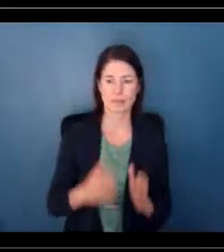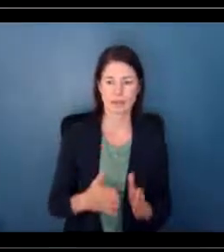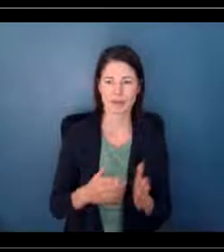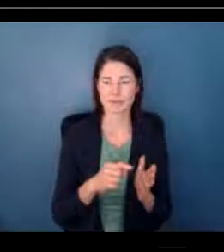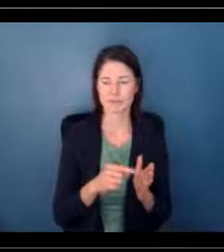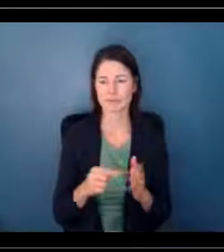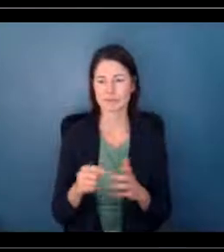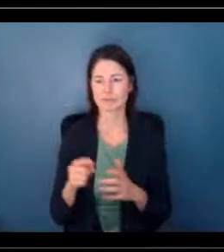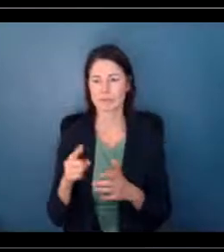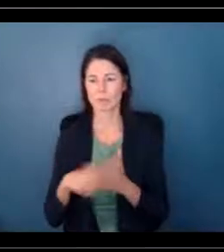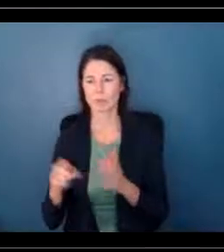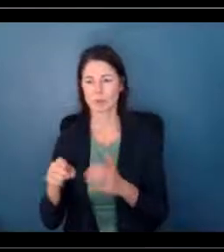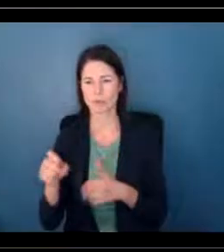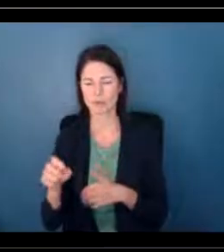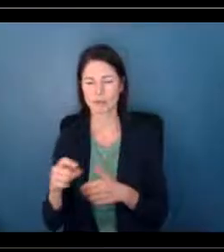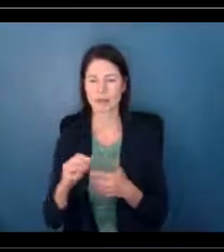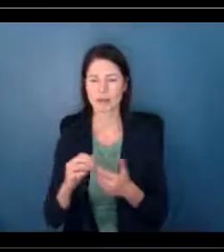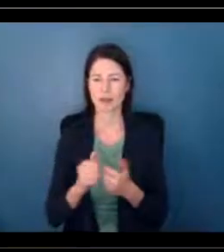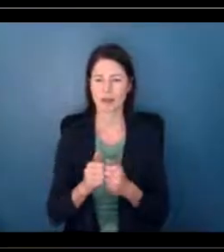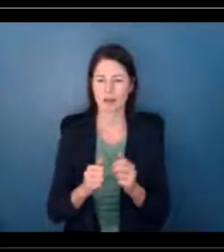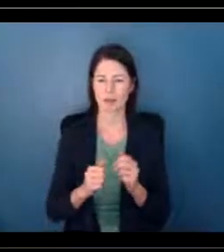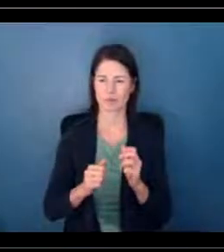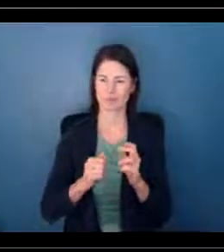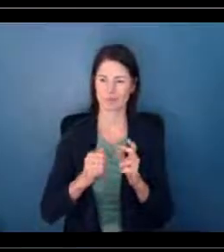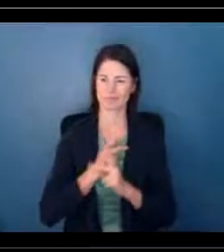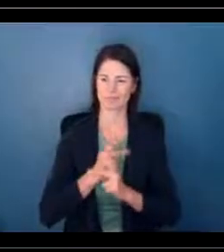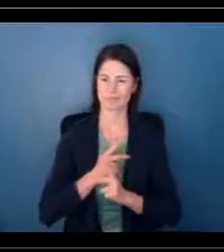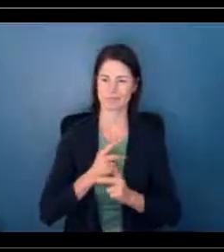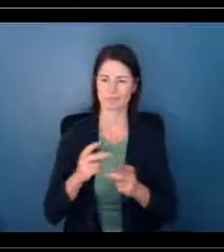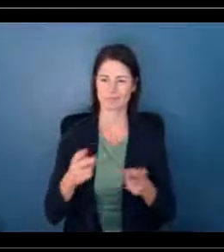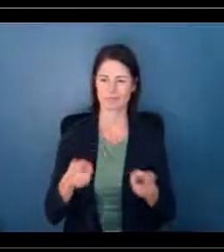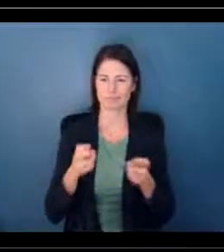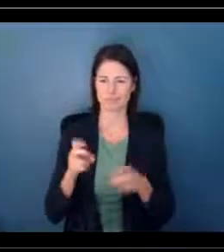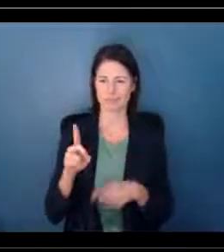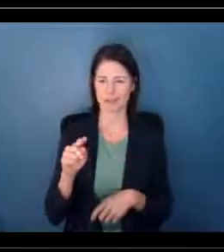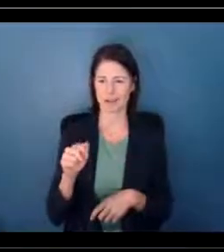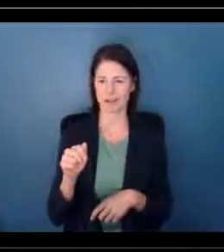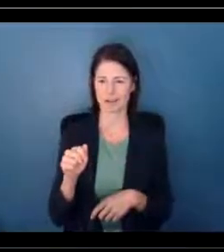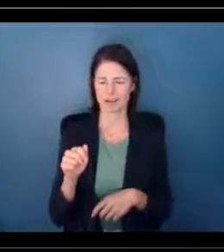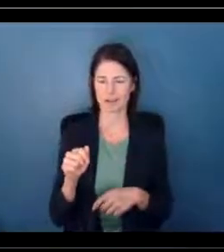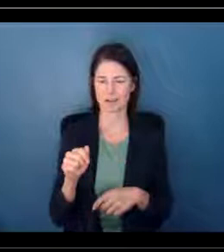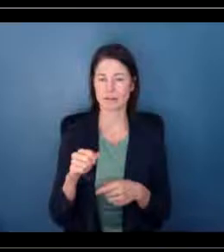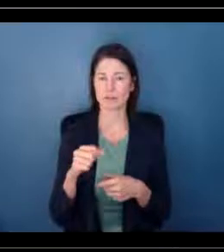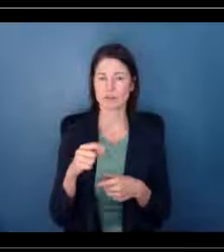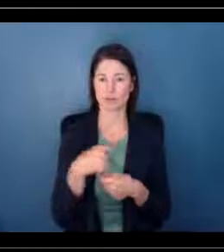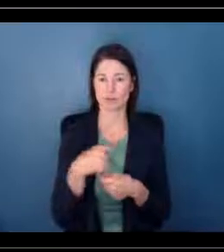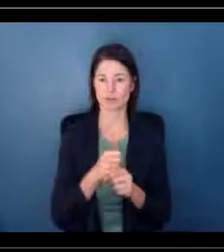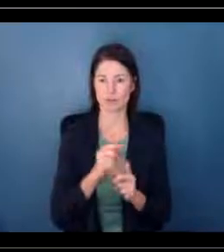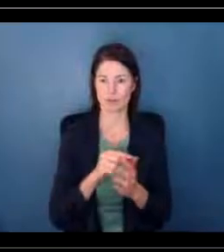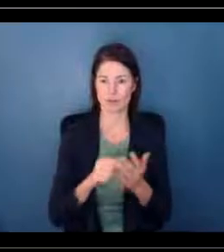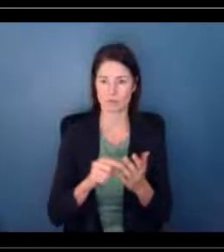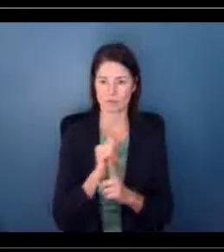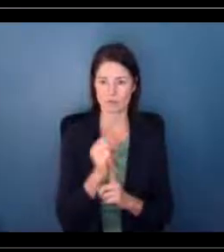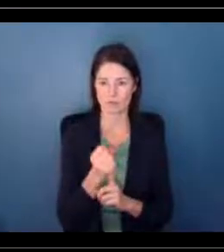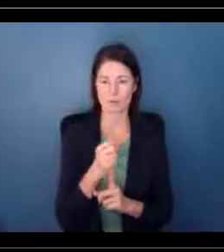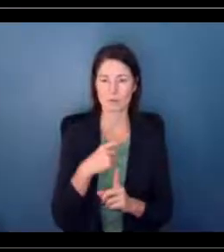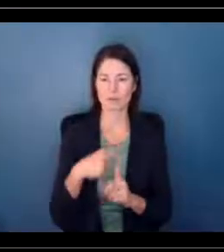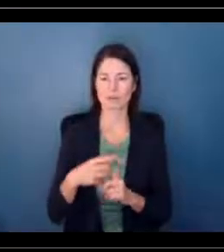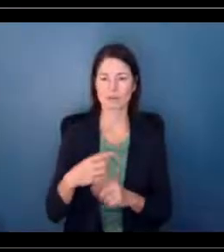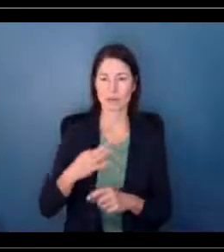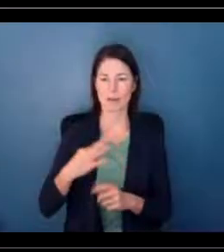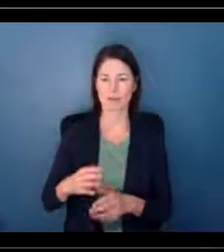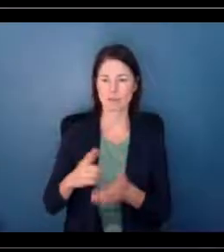is it that we're coming up with the data that's necessary in order to create these situations? And what are we asking for from applicants